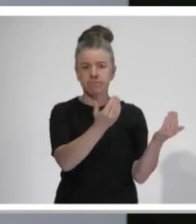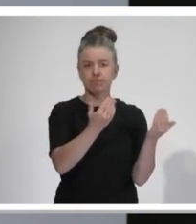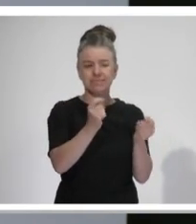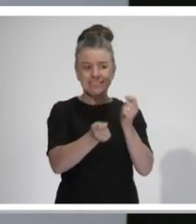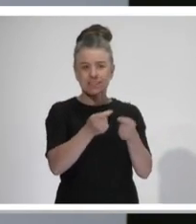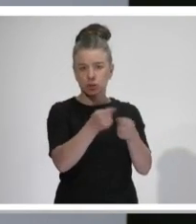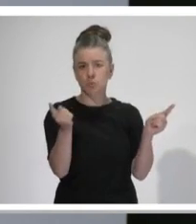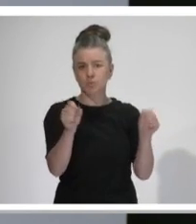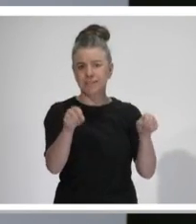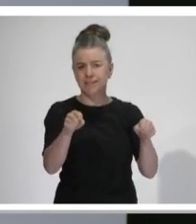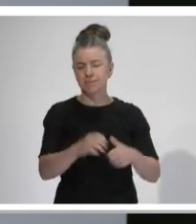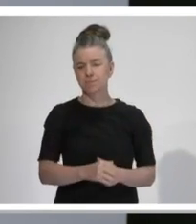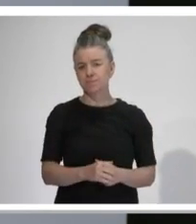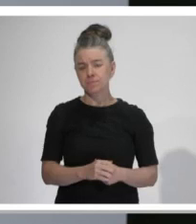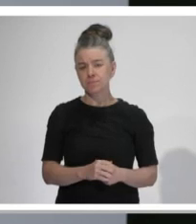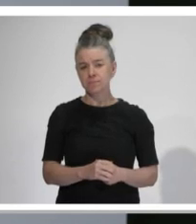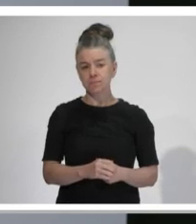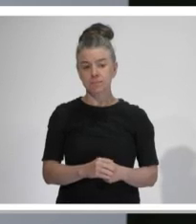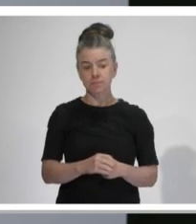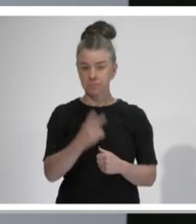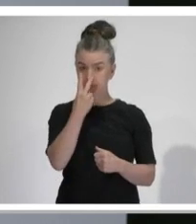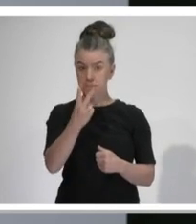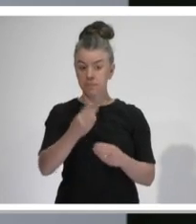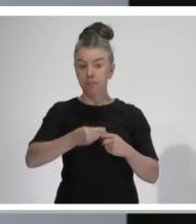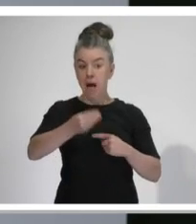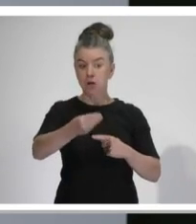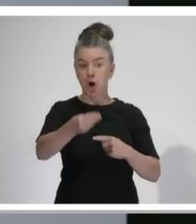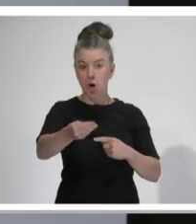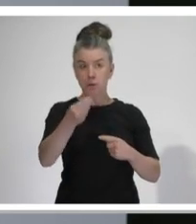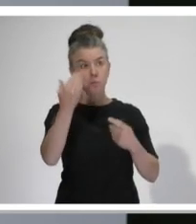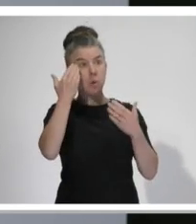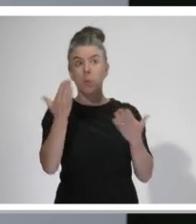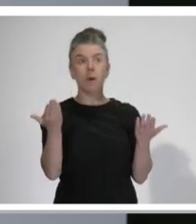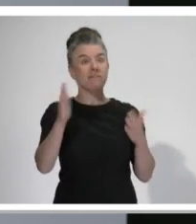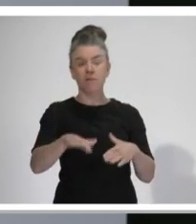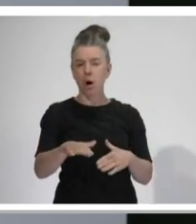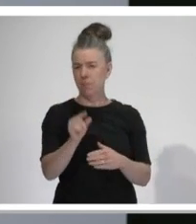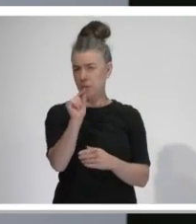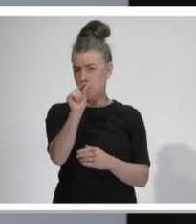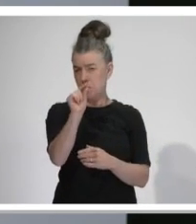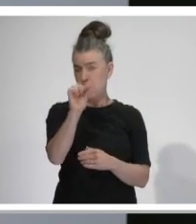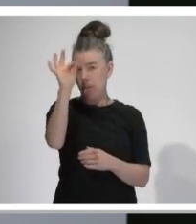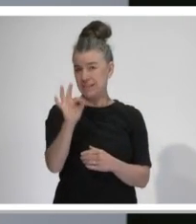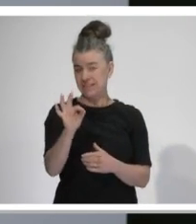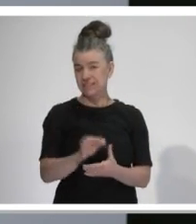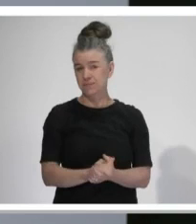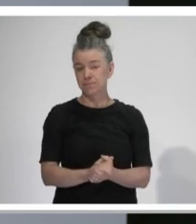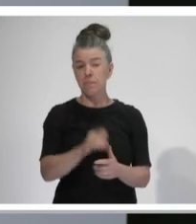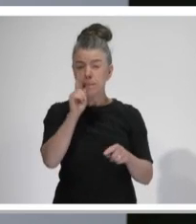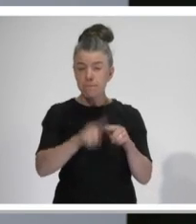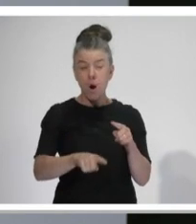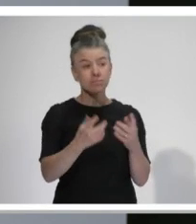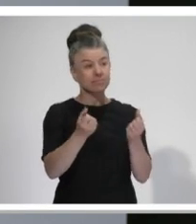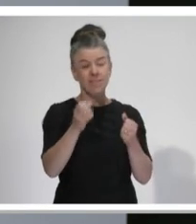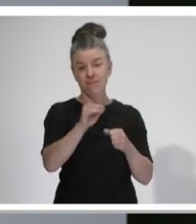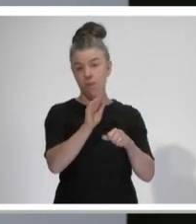community transmission in New Zealand is currently low, and most of the cases that have been diagnosed with COVID-19 do have links to overseas travel